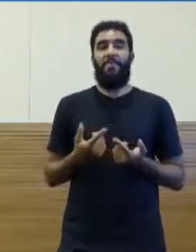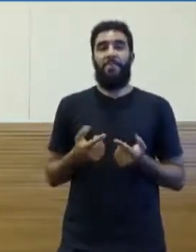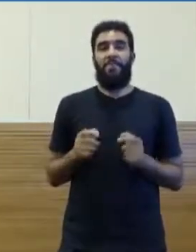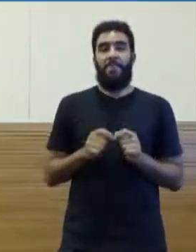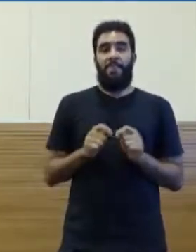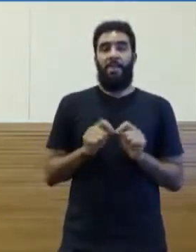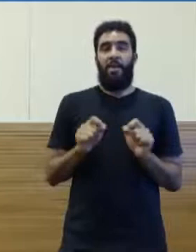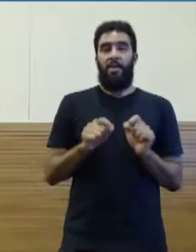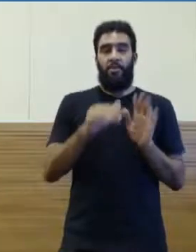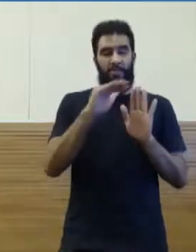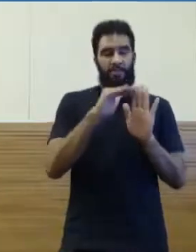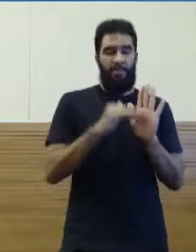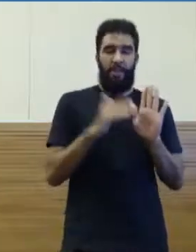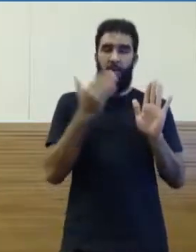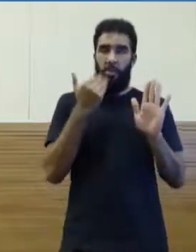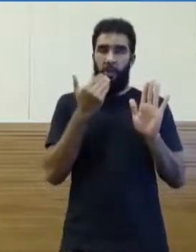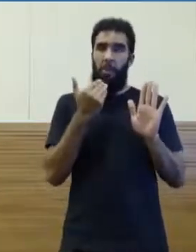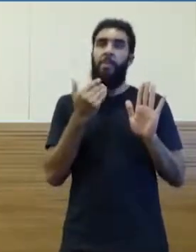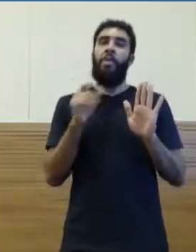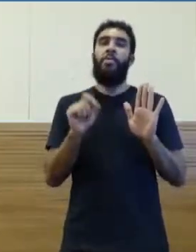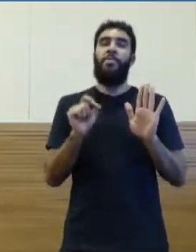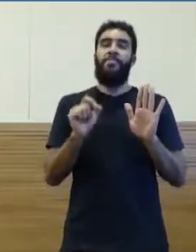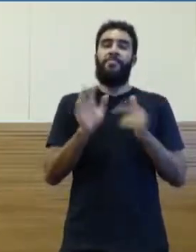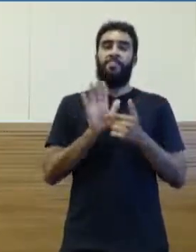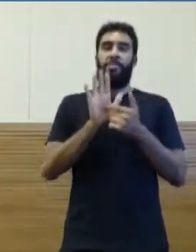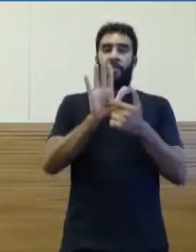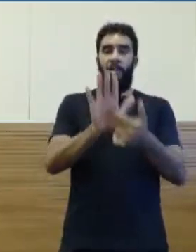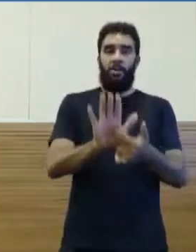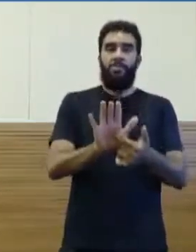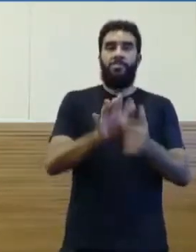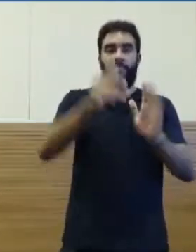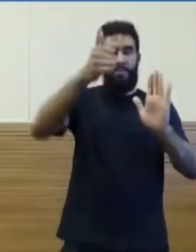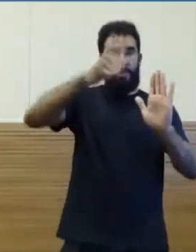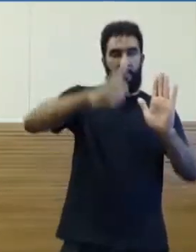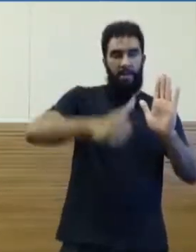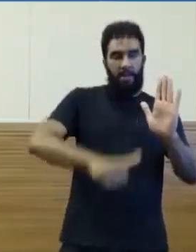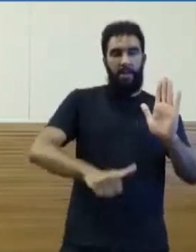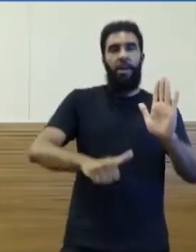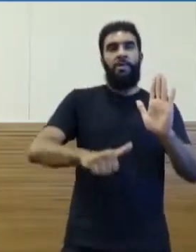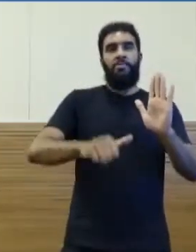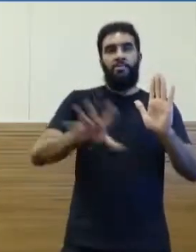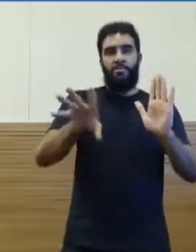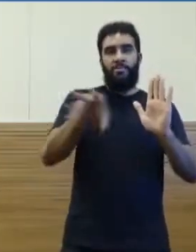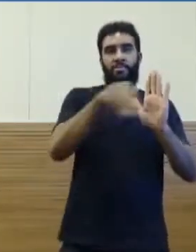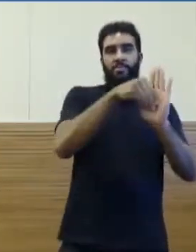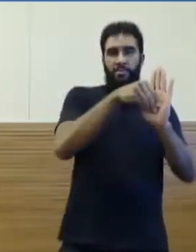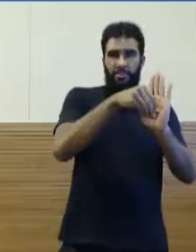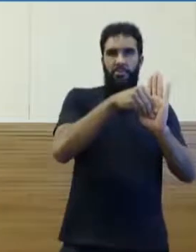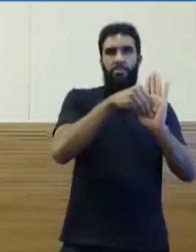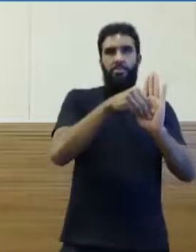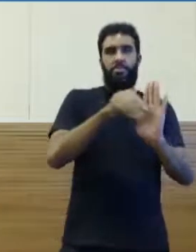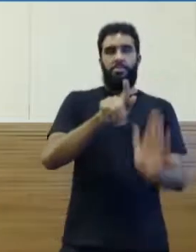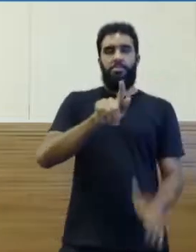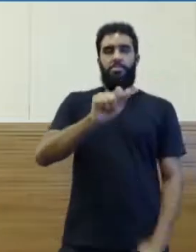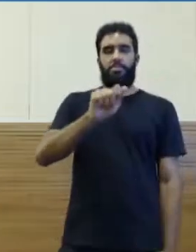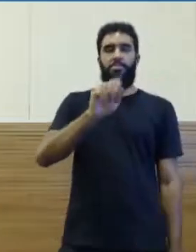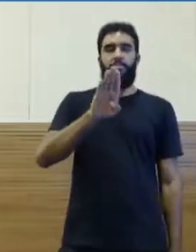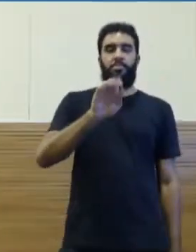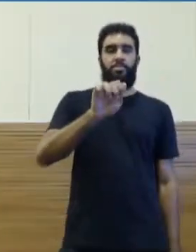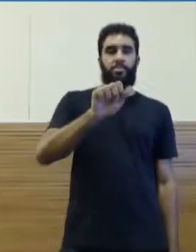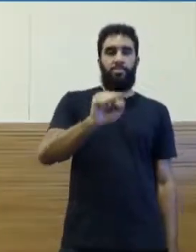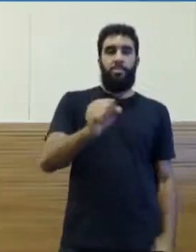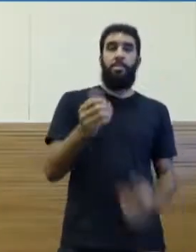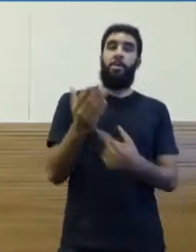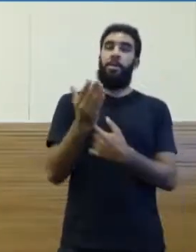especially because we did this national plan for dietary guidelines to put indicators to be able to evaluate